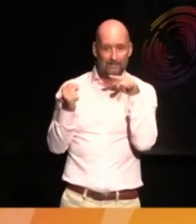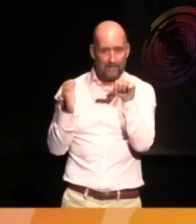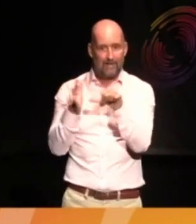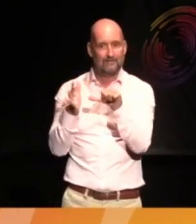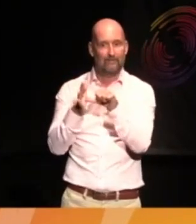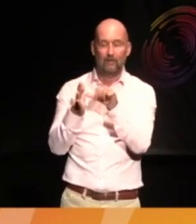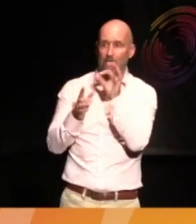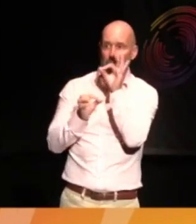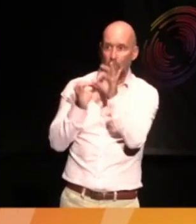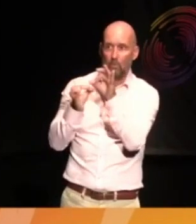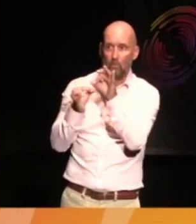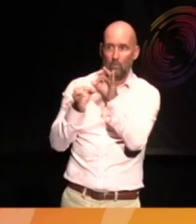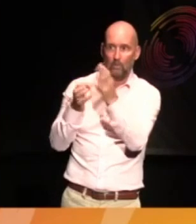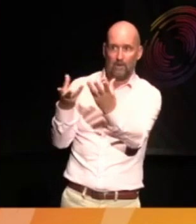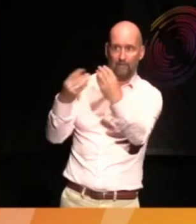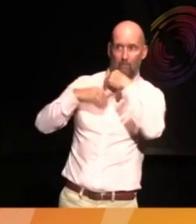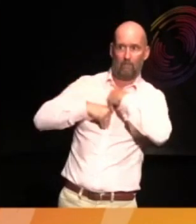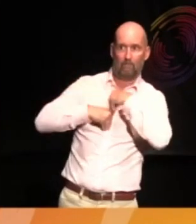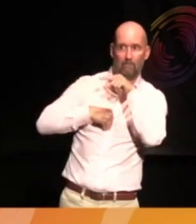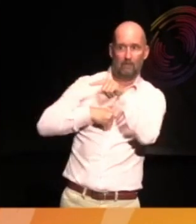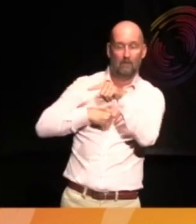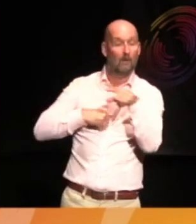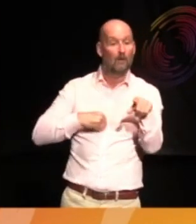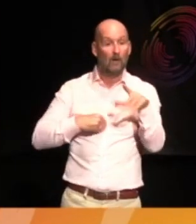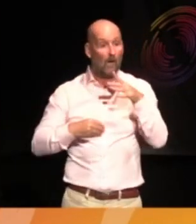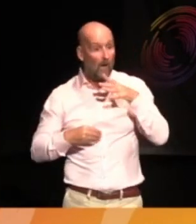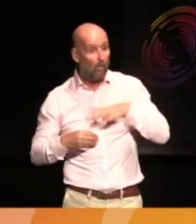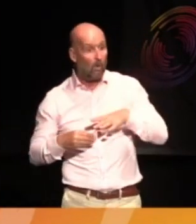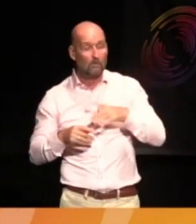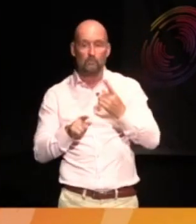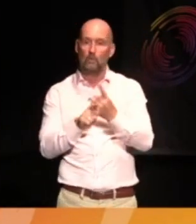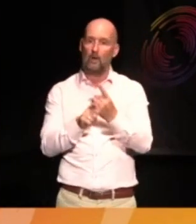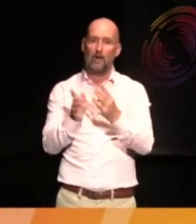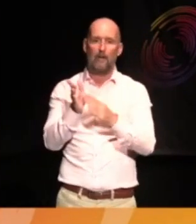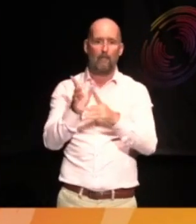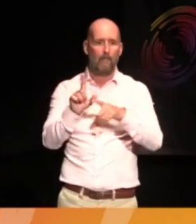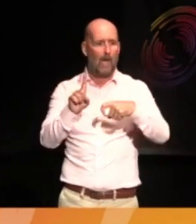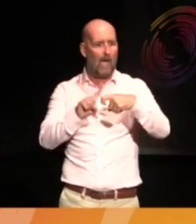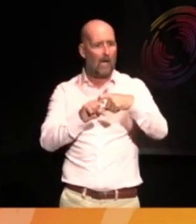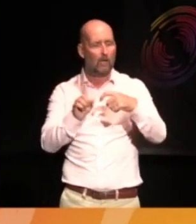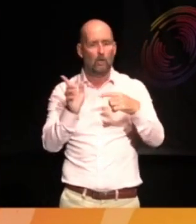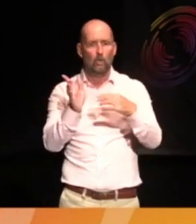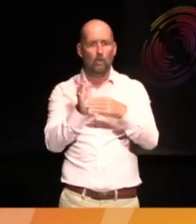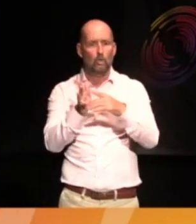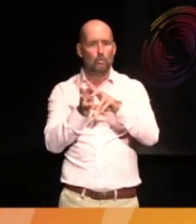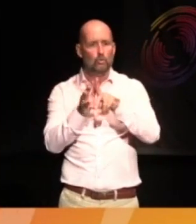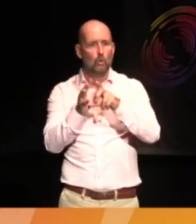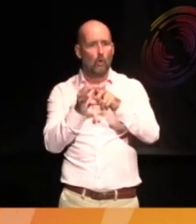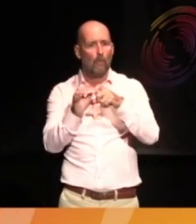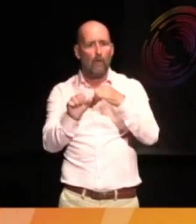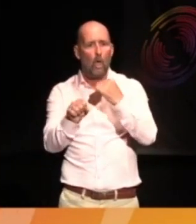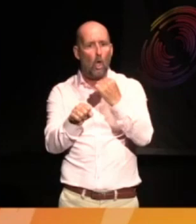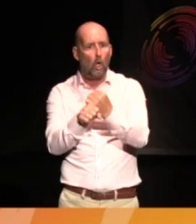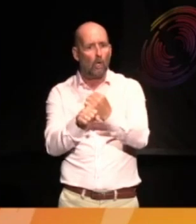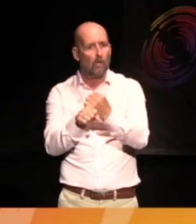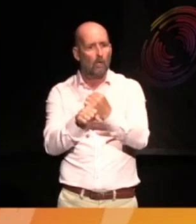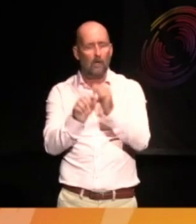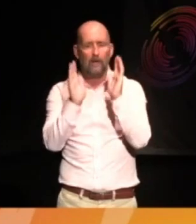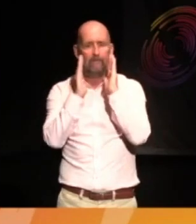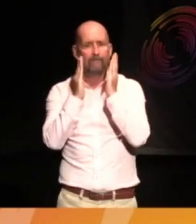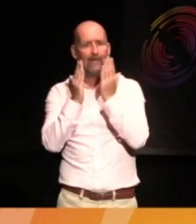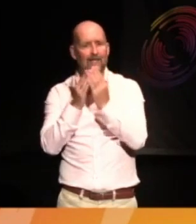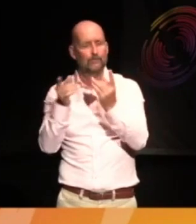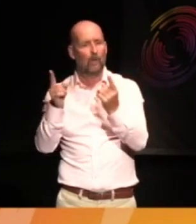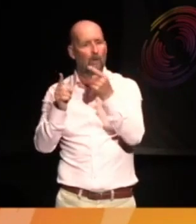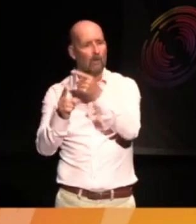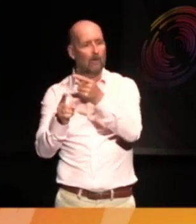to access. Like, if I wanted to reach out to Mark Zuckerberg right now, I can't. Like, how would I? I can't even talk to somebody on the